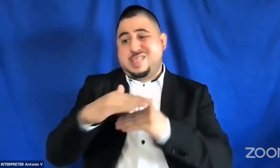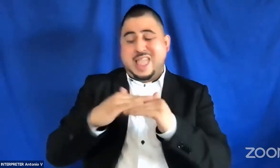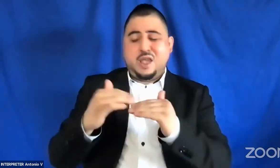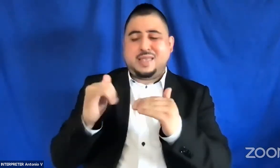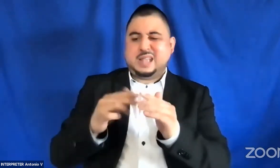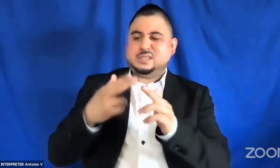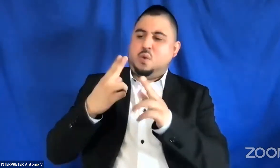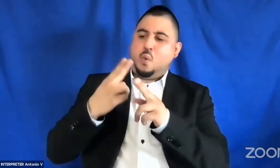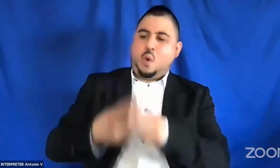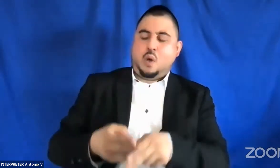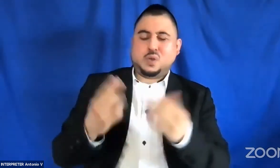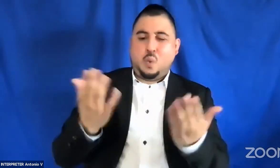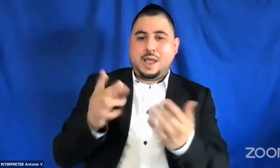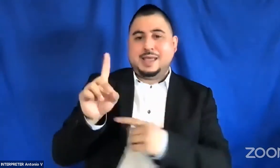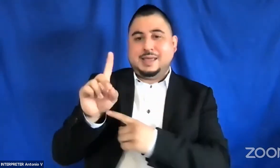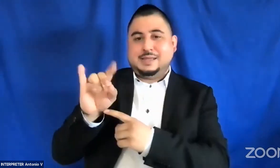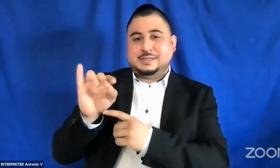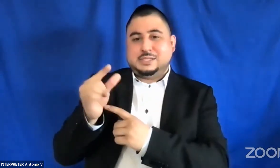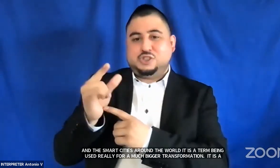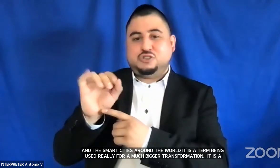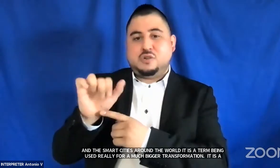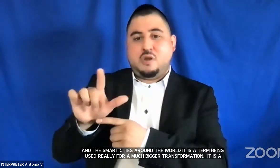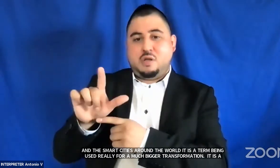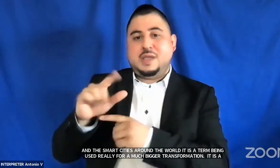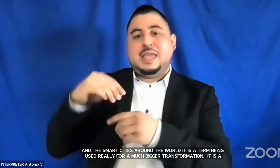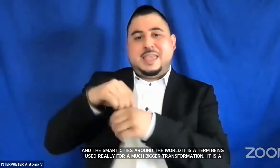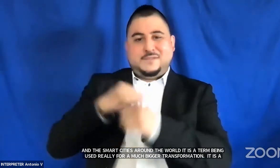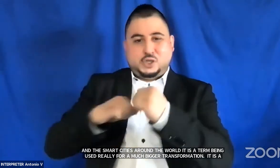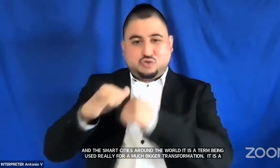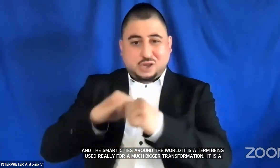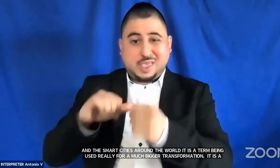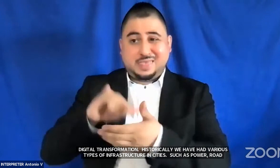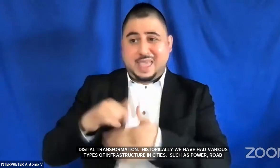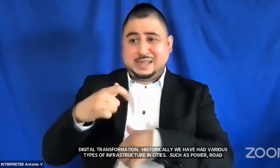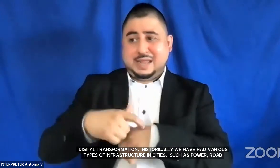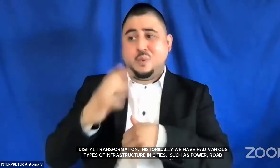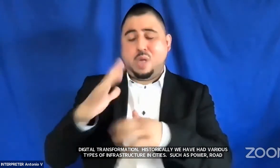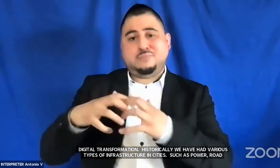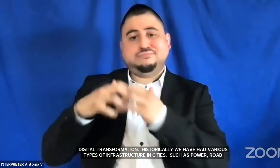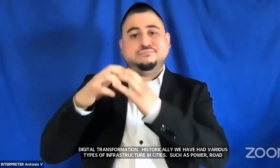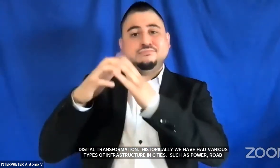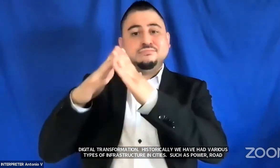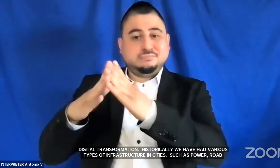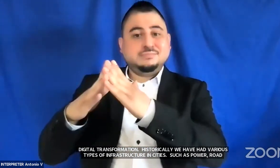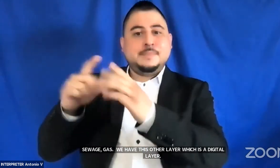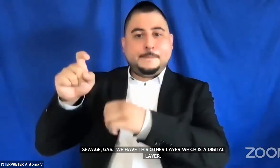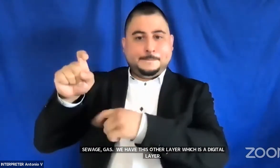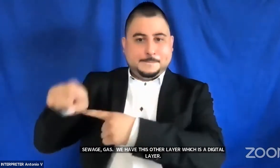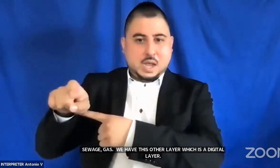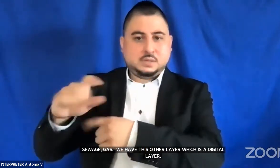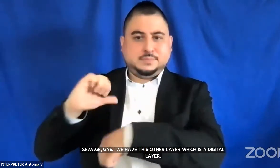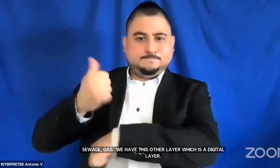layer, digital infrastructure that these autonomous vehicles are going to be